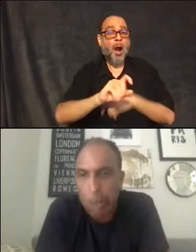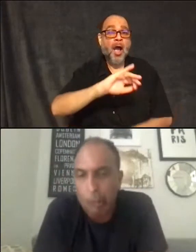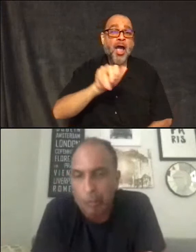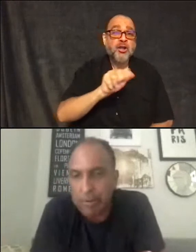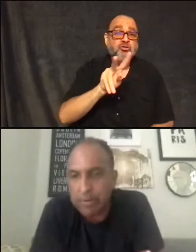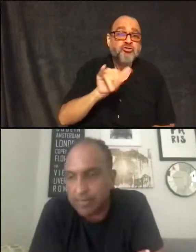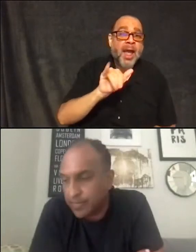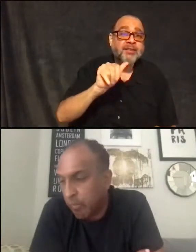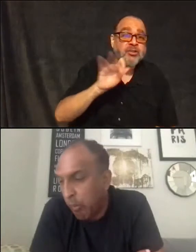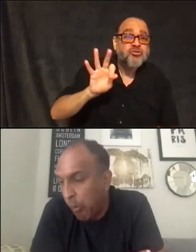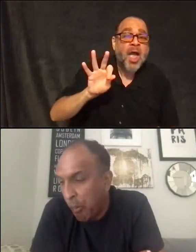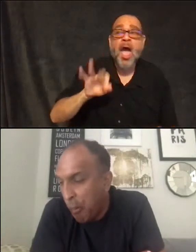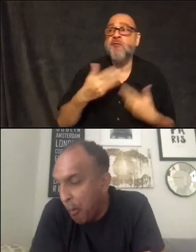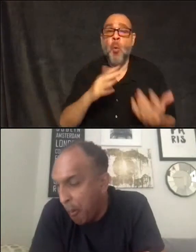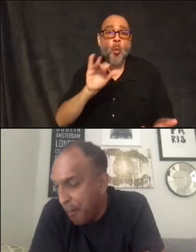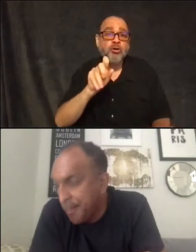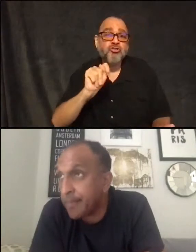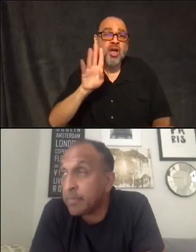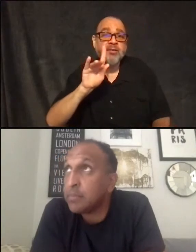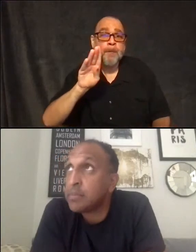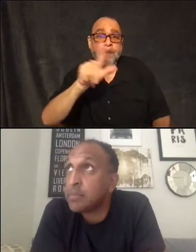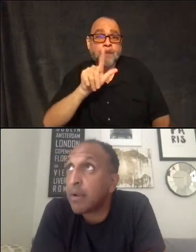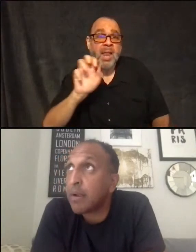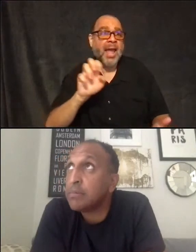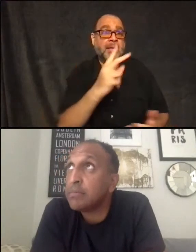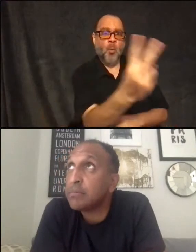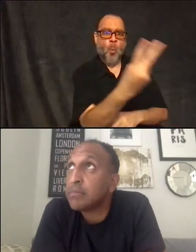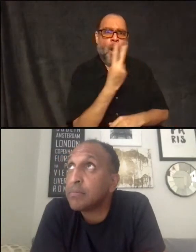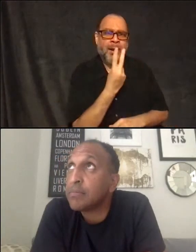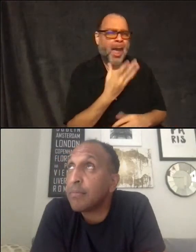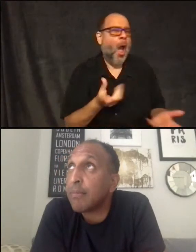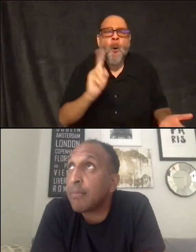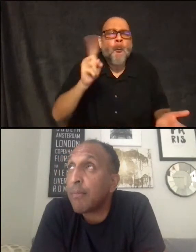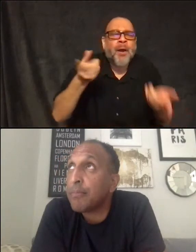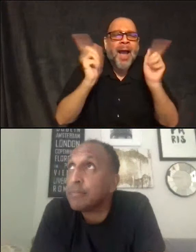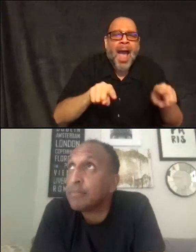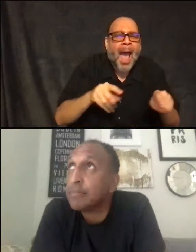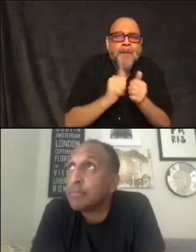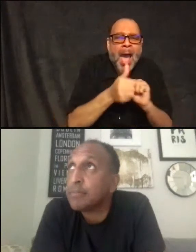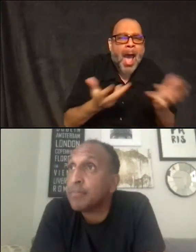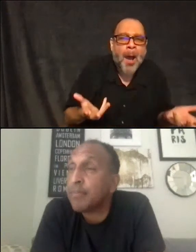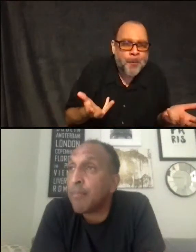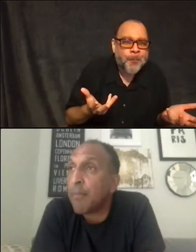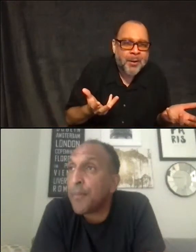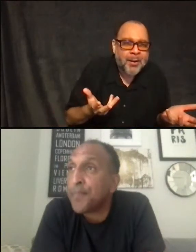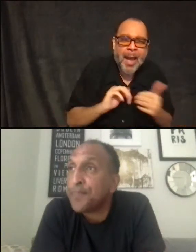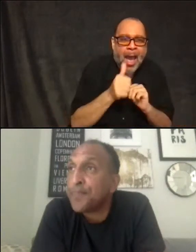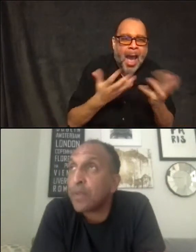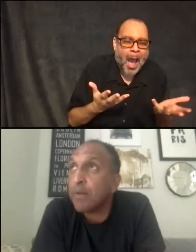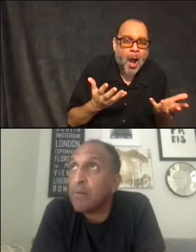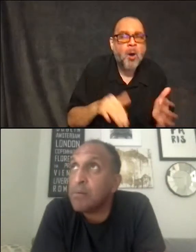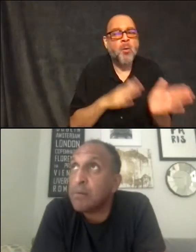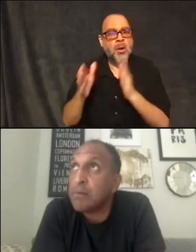in a digital forum like that, where we started to see that when D Nice started to DJ on Instagram,